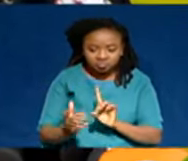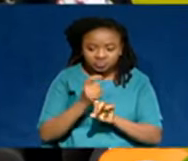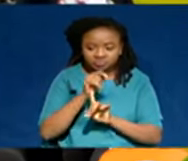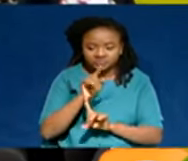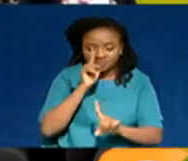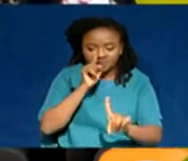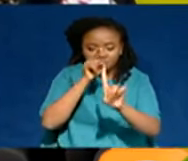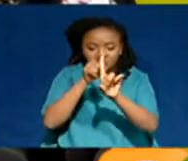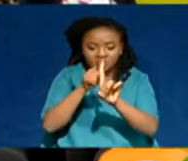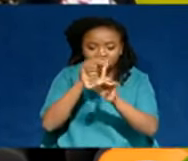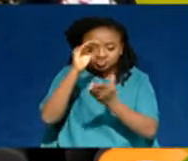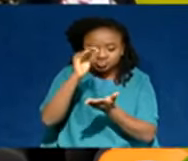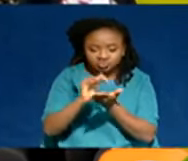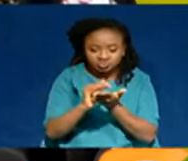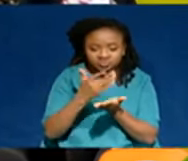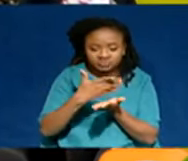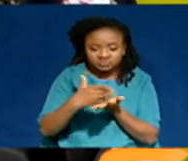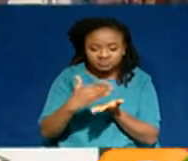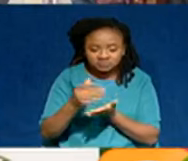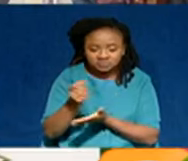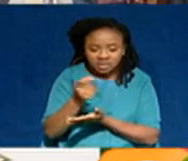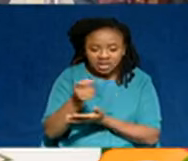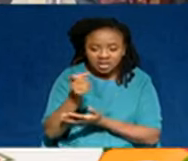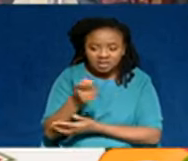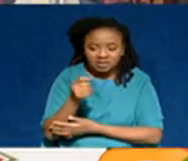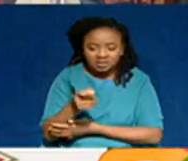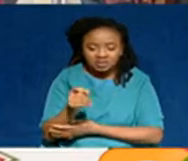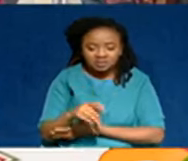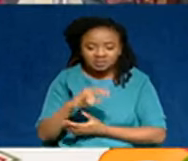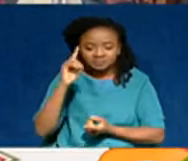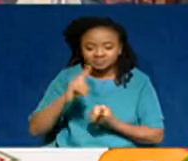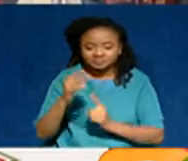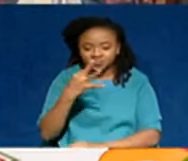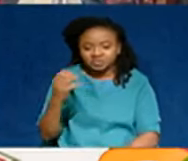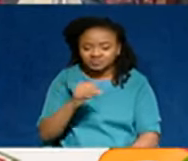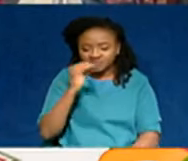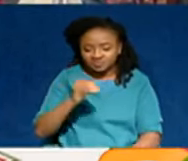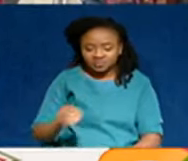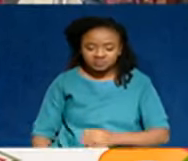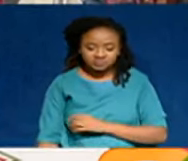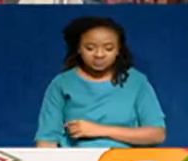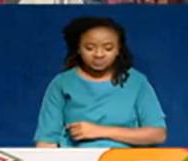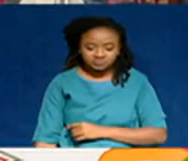of reducing the wage bill to 35% of the total revenue collected by the year